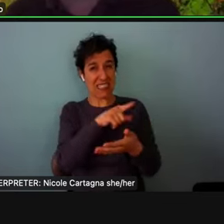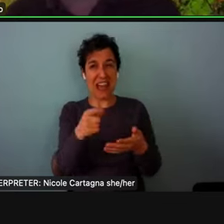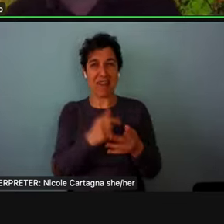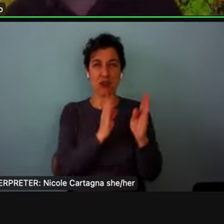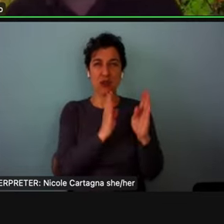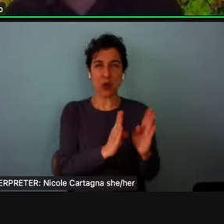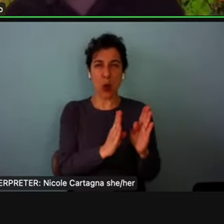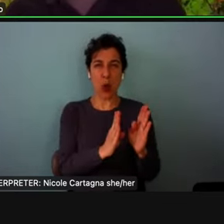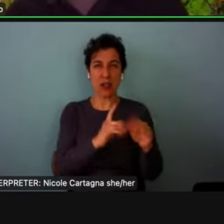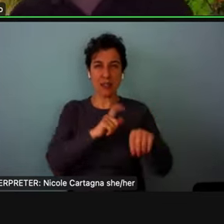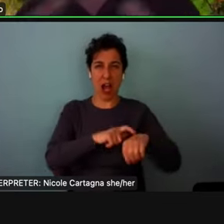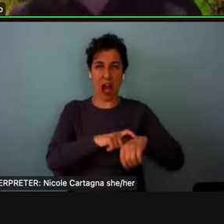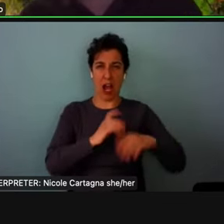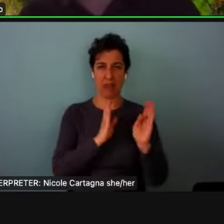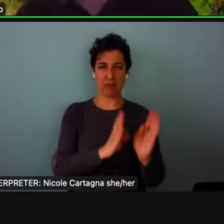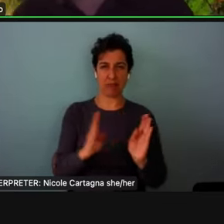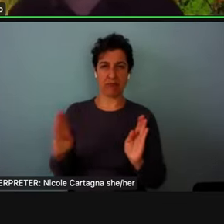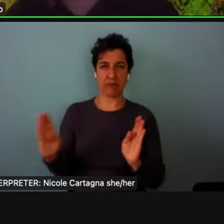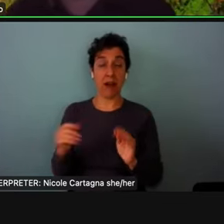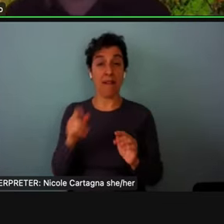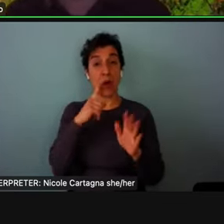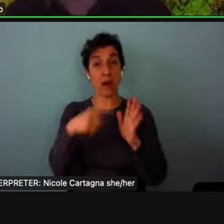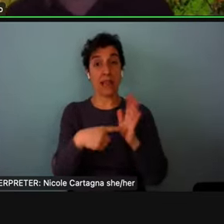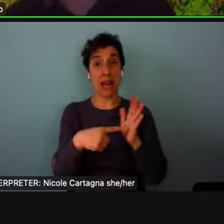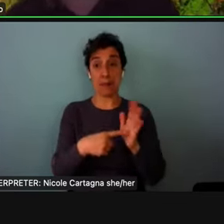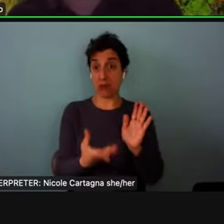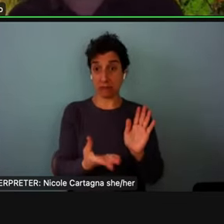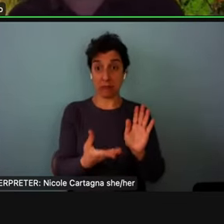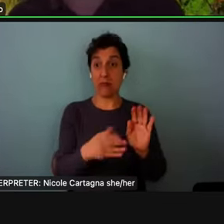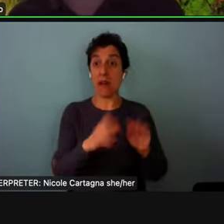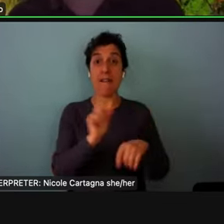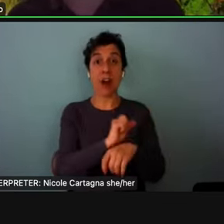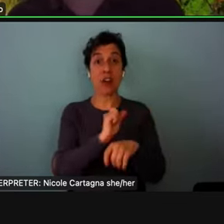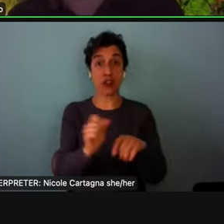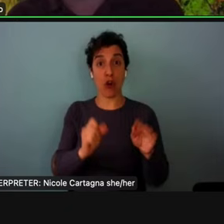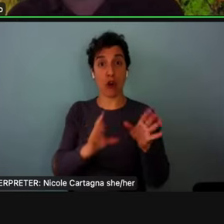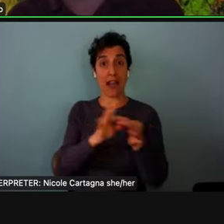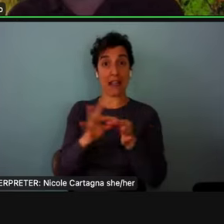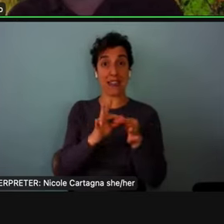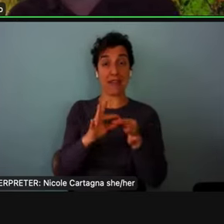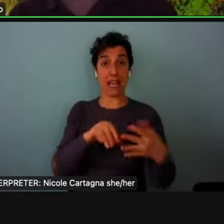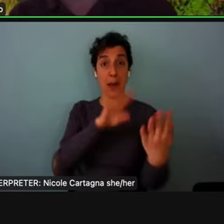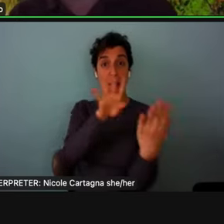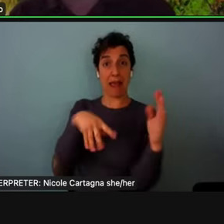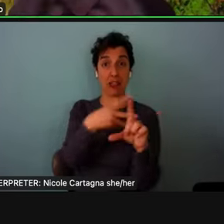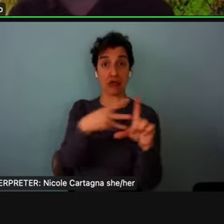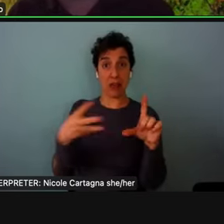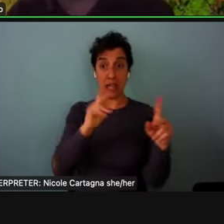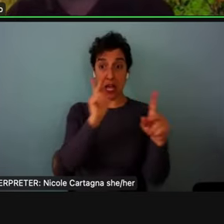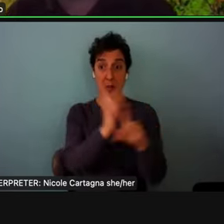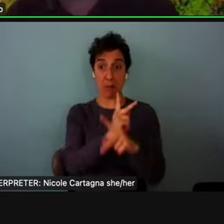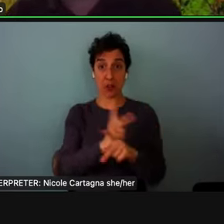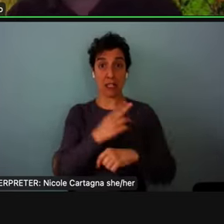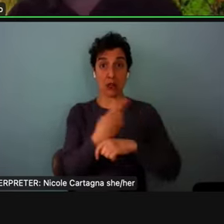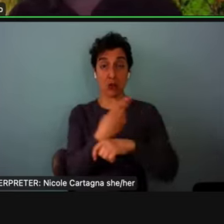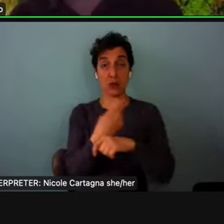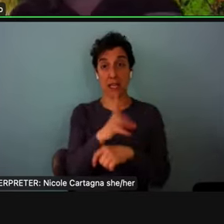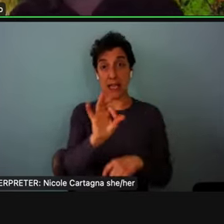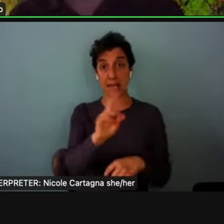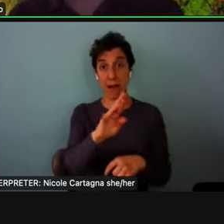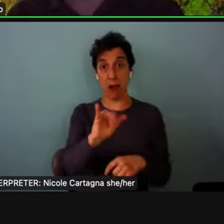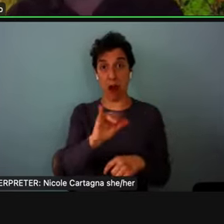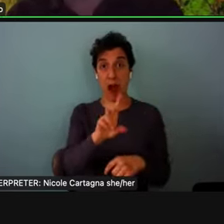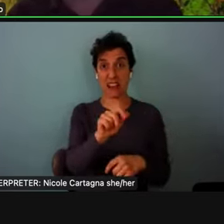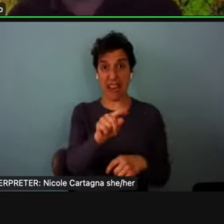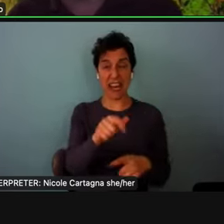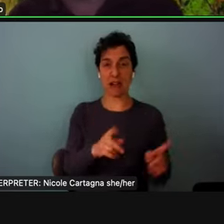window. So for example, here's a function connectivity matrix computed using fMRI data during the